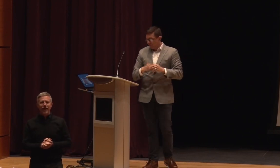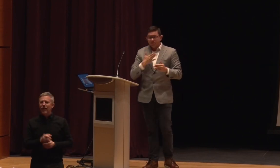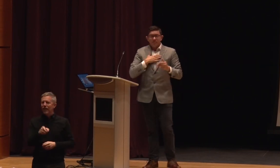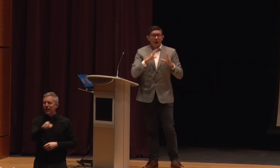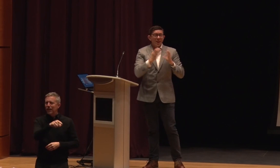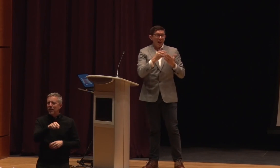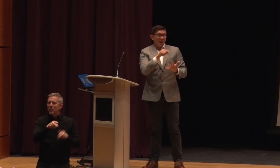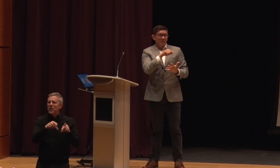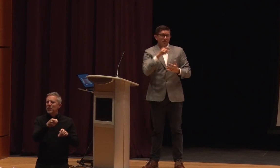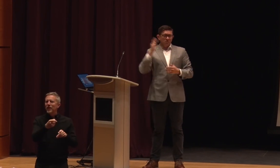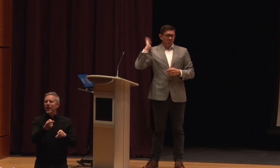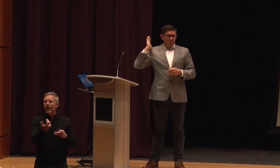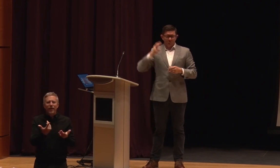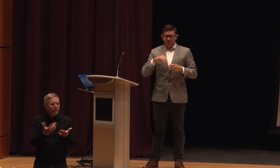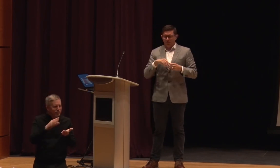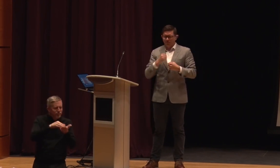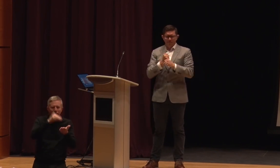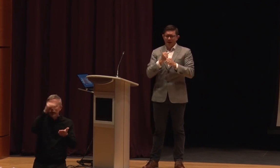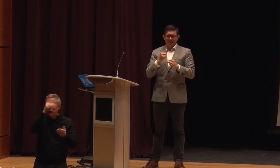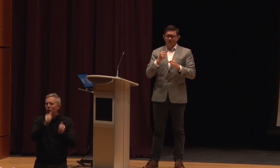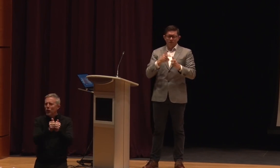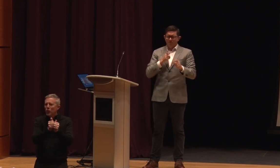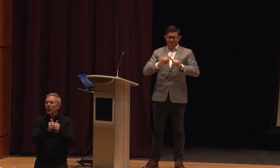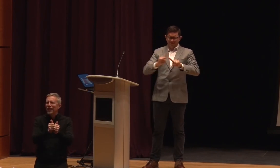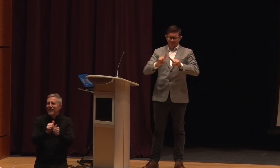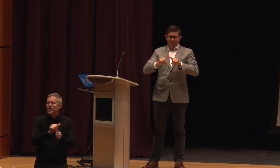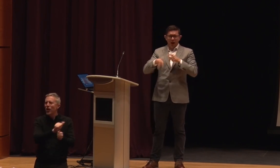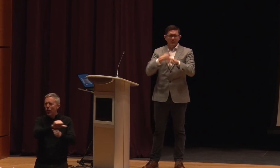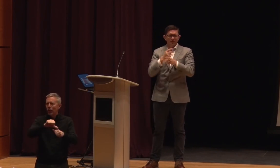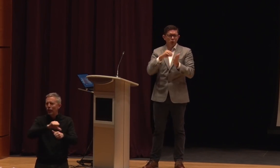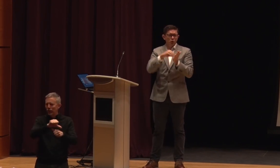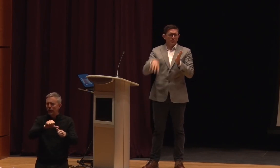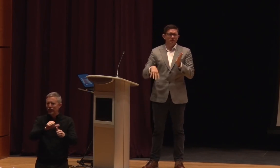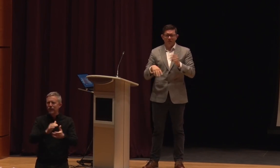to communicate with each other, learn with each other.